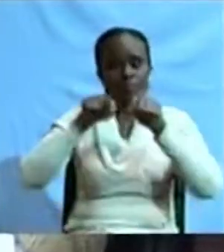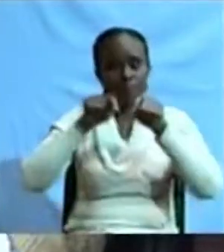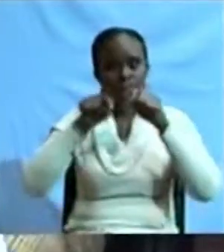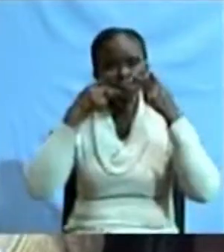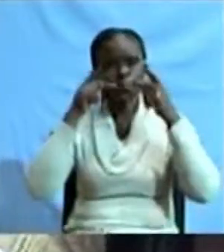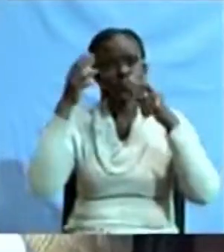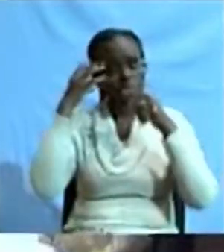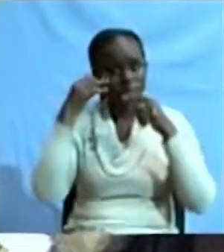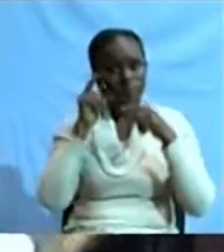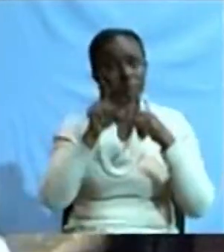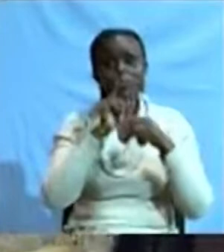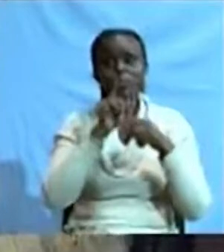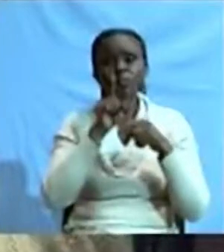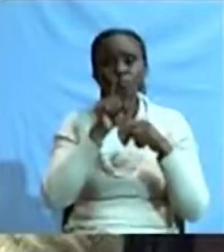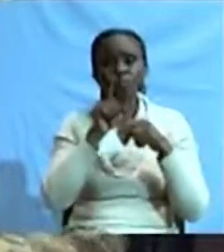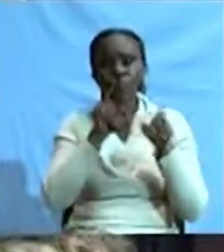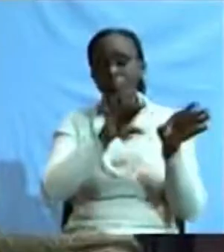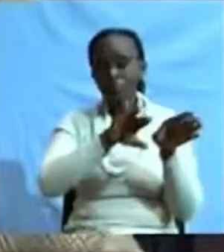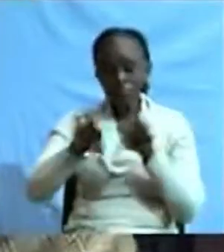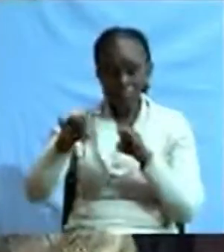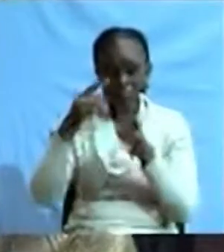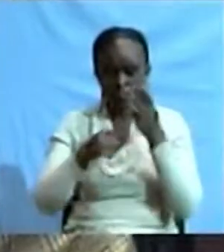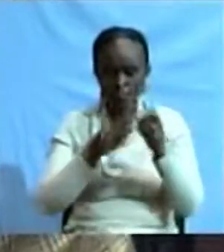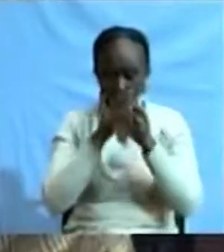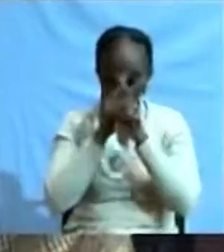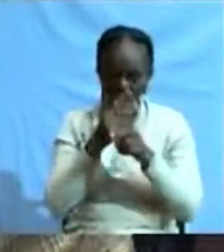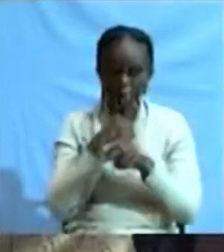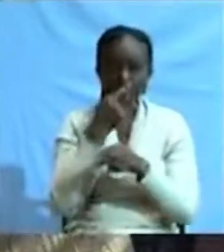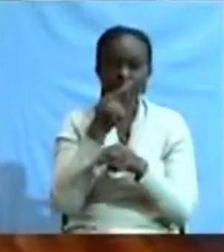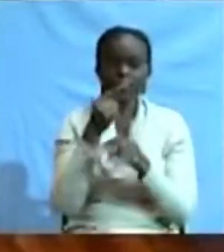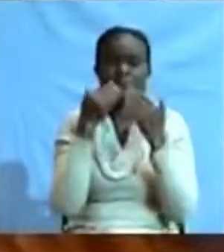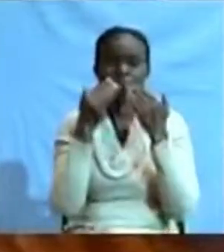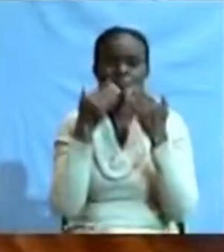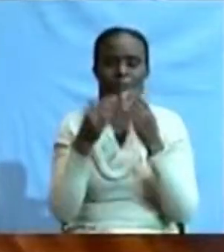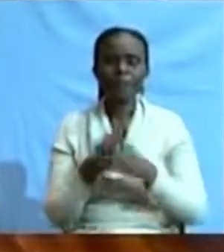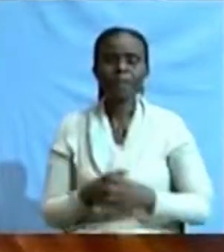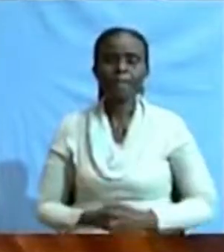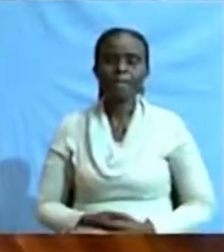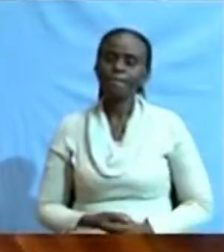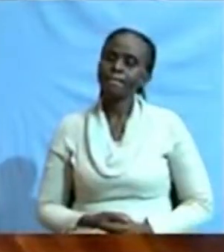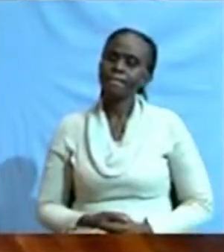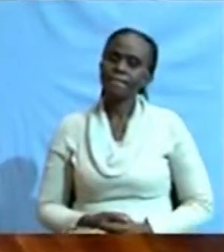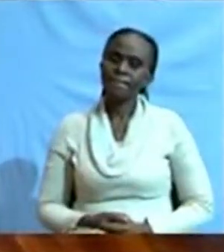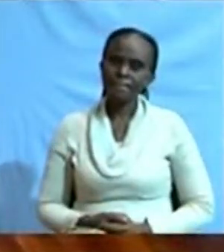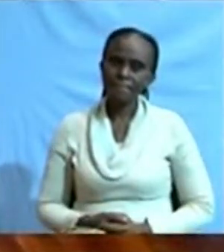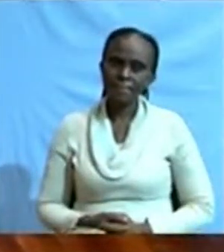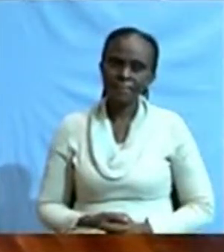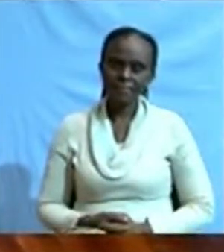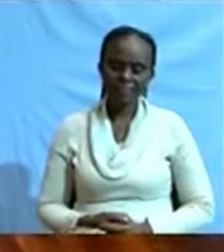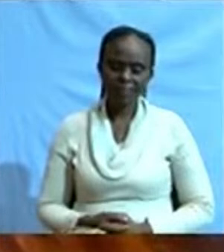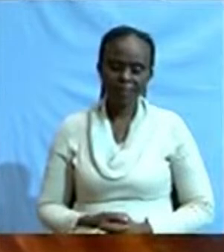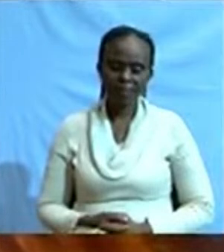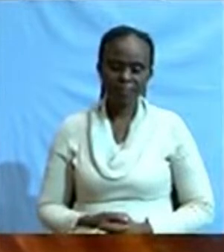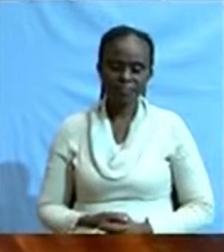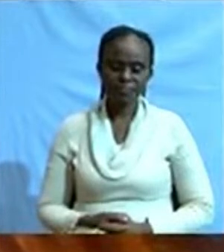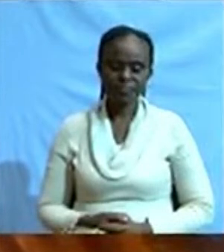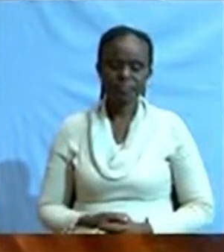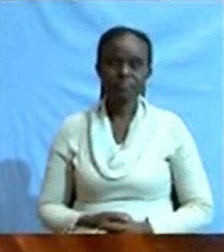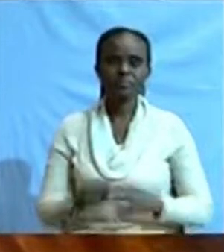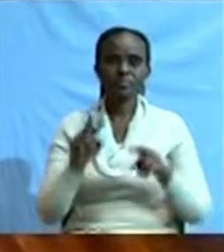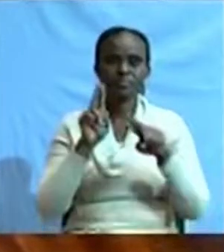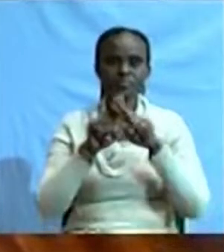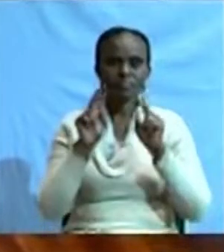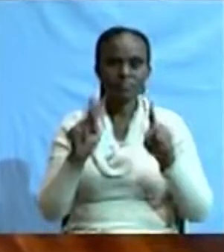public offices? Besides what honorables have said. Thank you. Yeah, so start with the services, and then, yeah, sure, please. Yes, thank you,